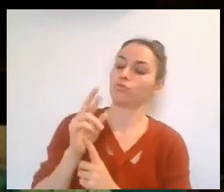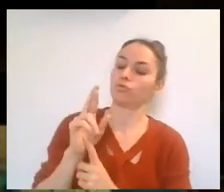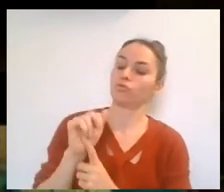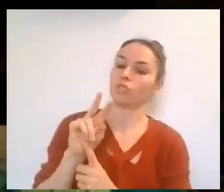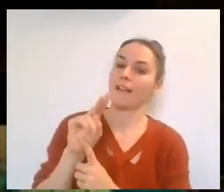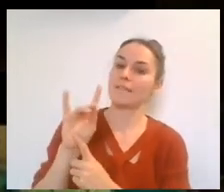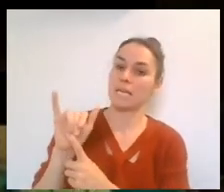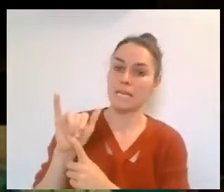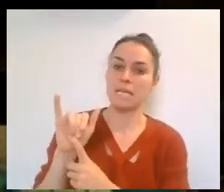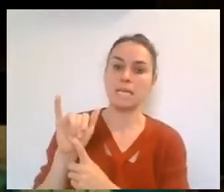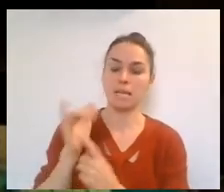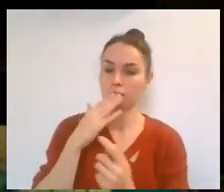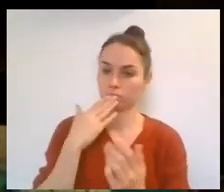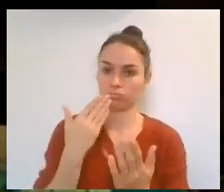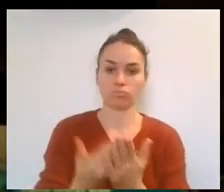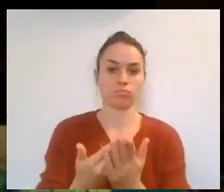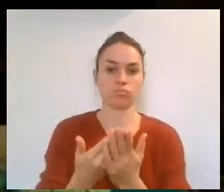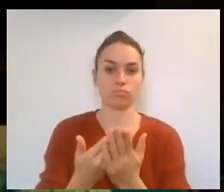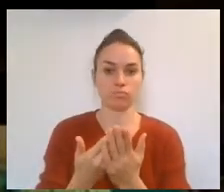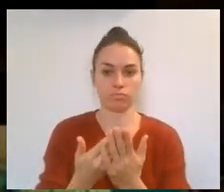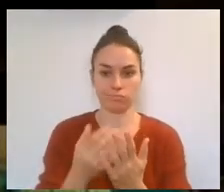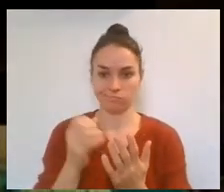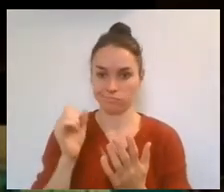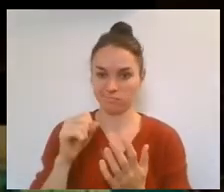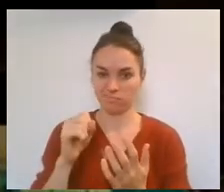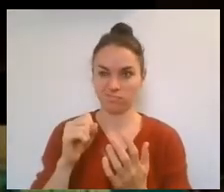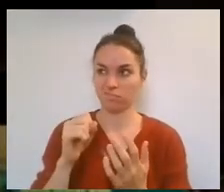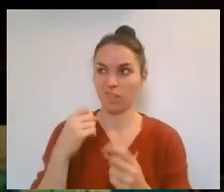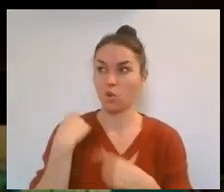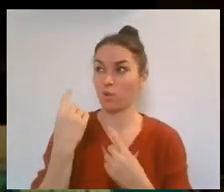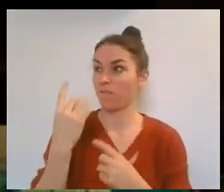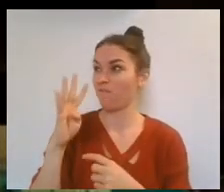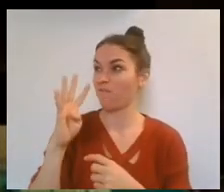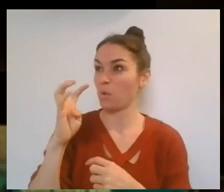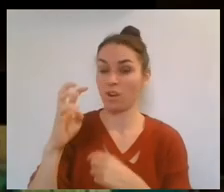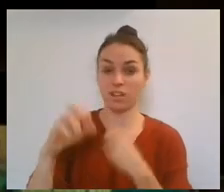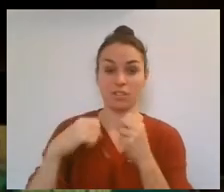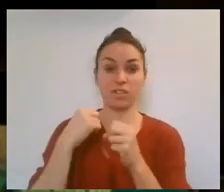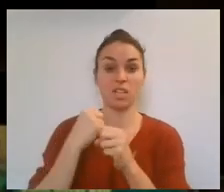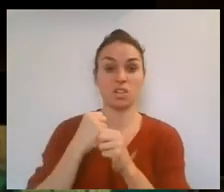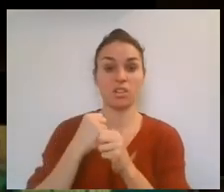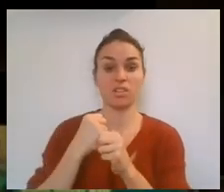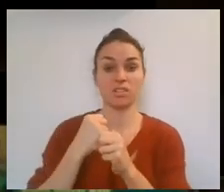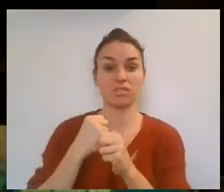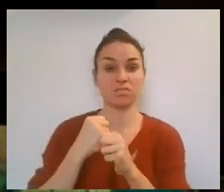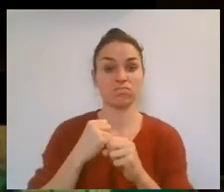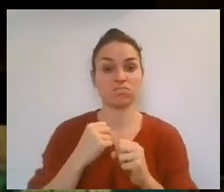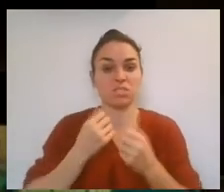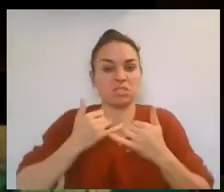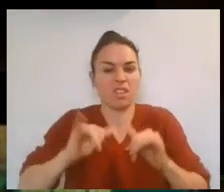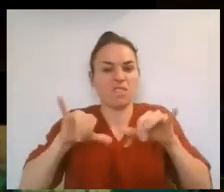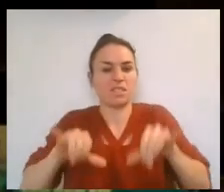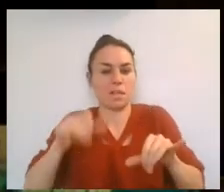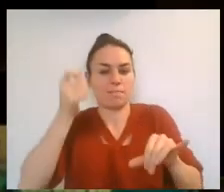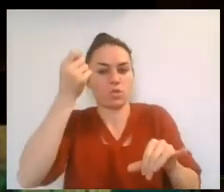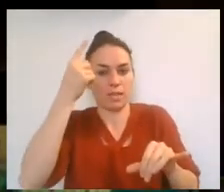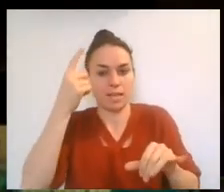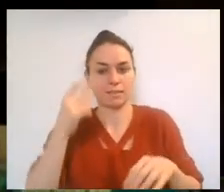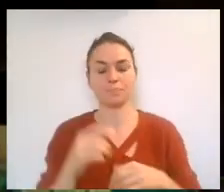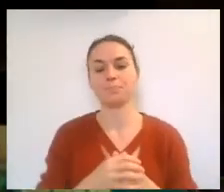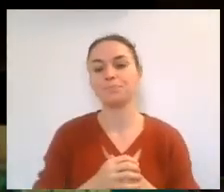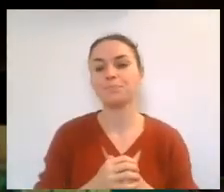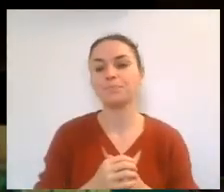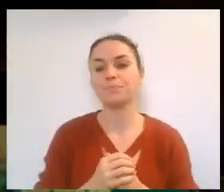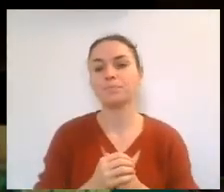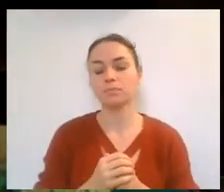explained and confirmed for four centuries. I think the broad brush picture of